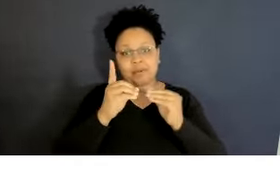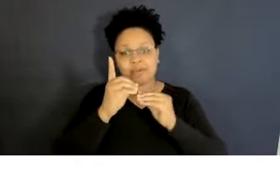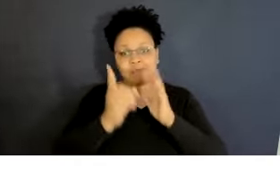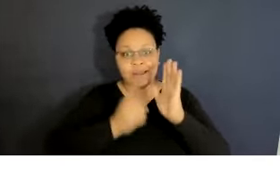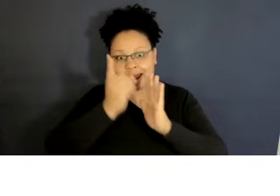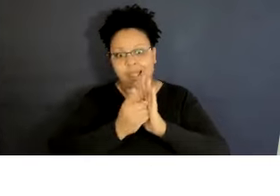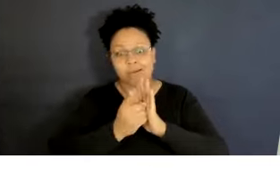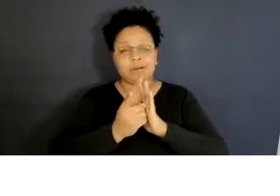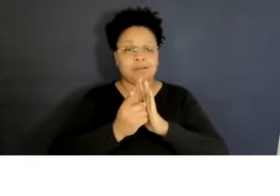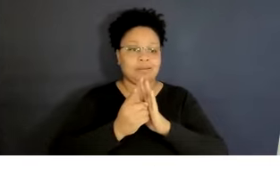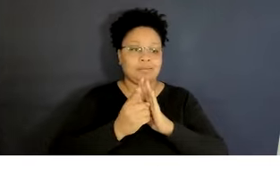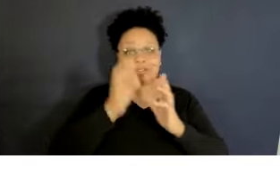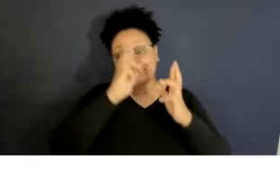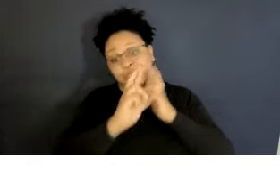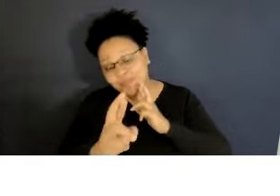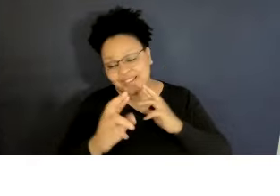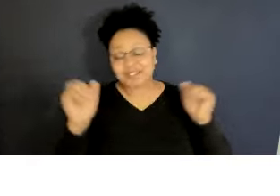time,